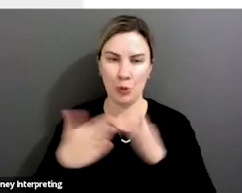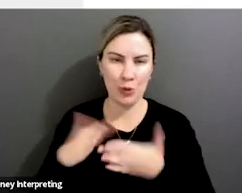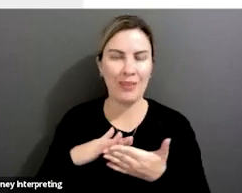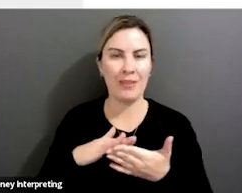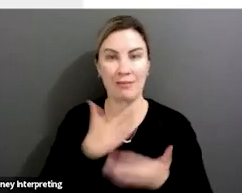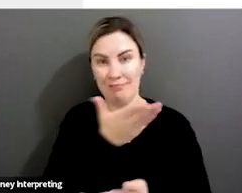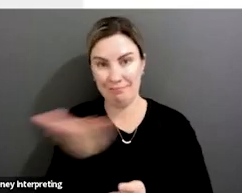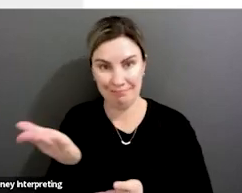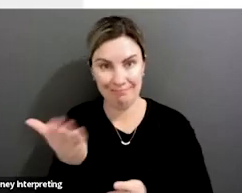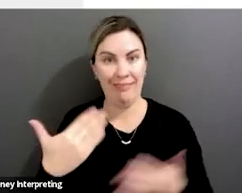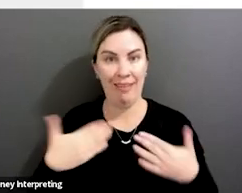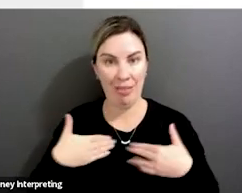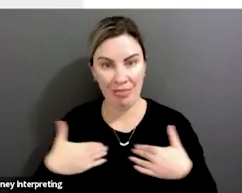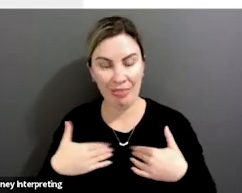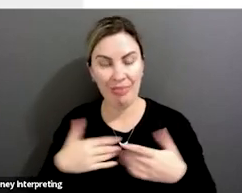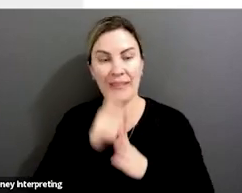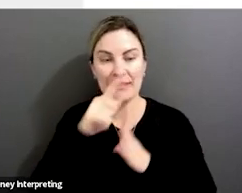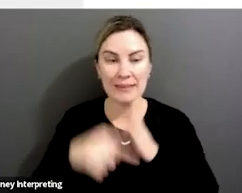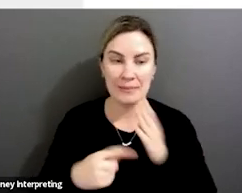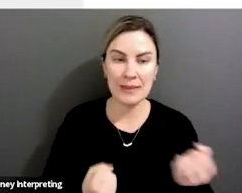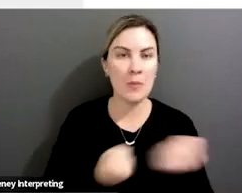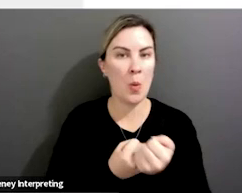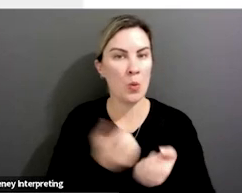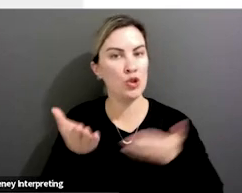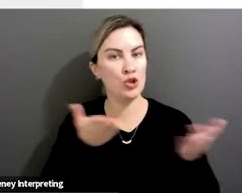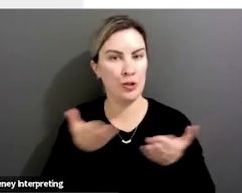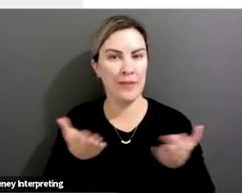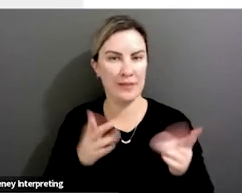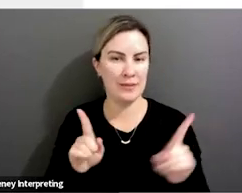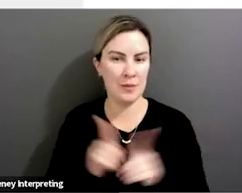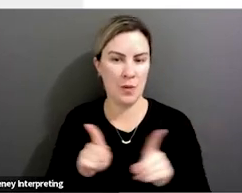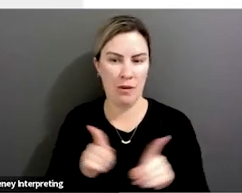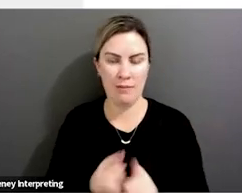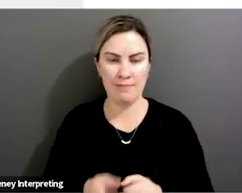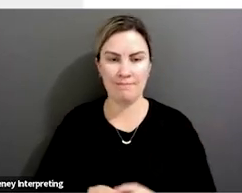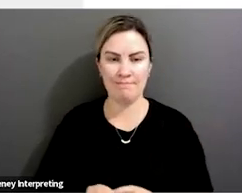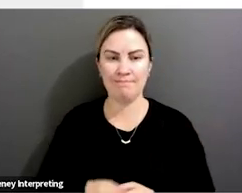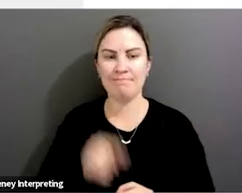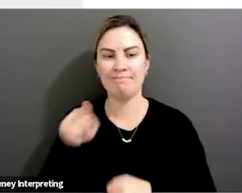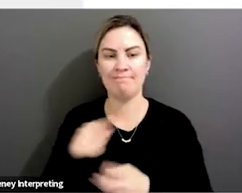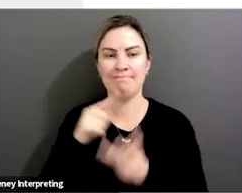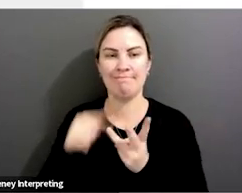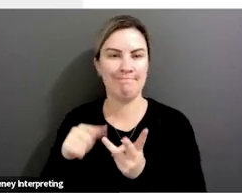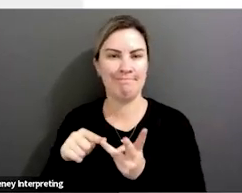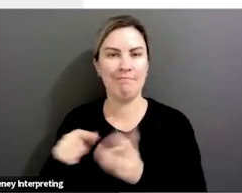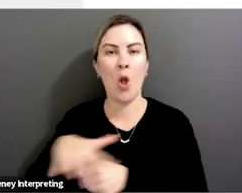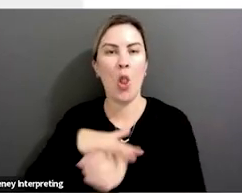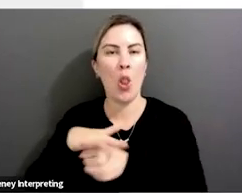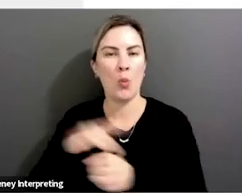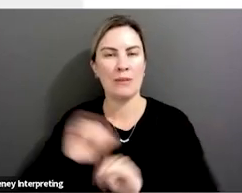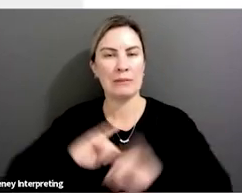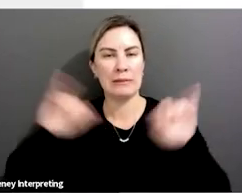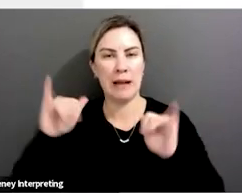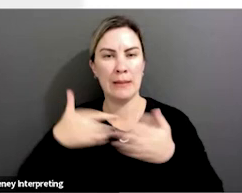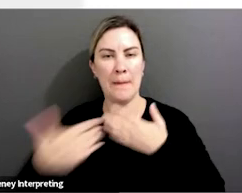and other services and supports who provide routine care and support in the community. And the local disaster management, which really encompasses our